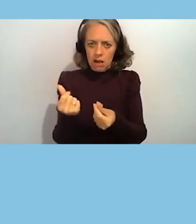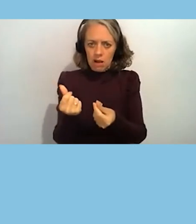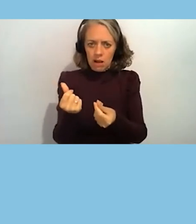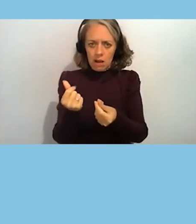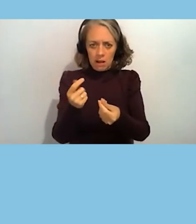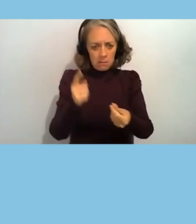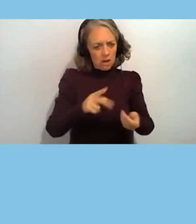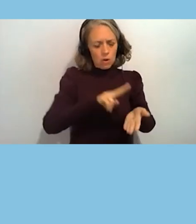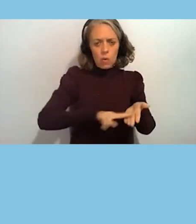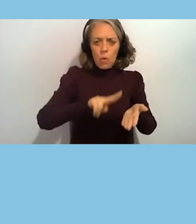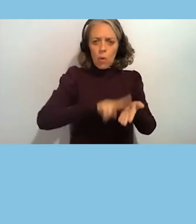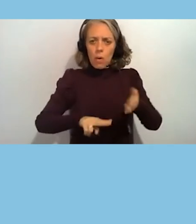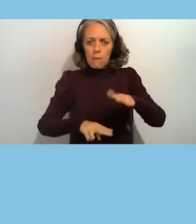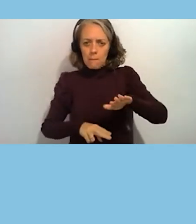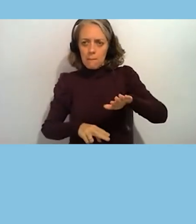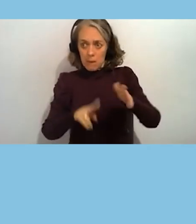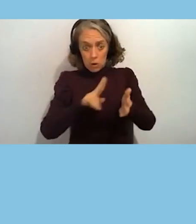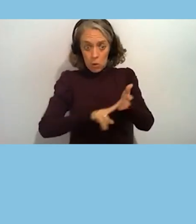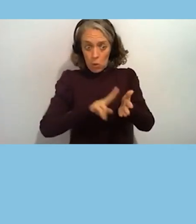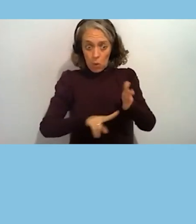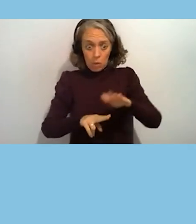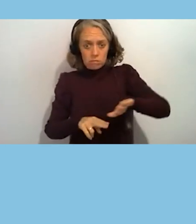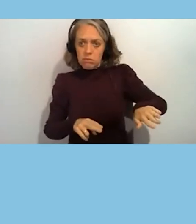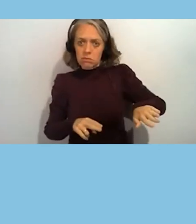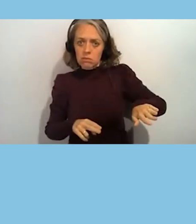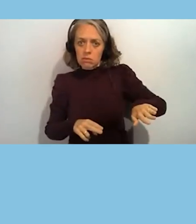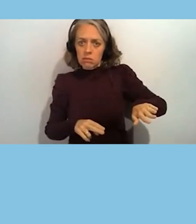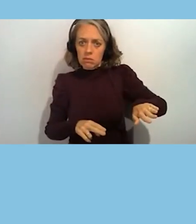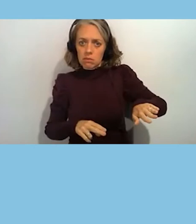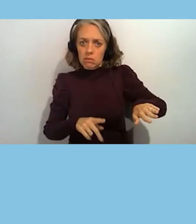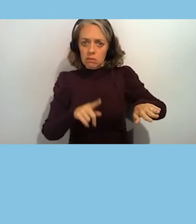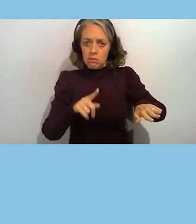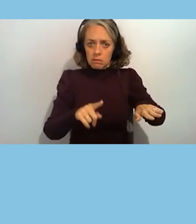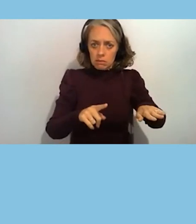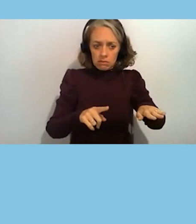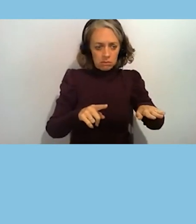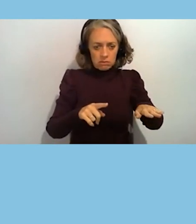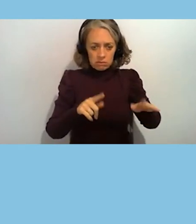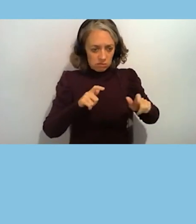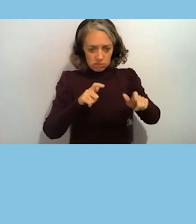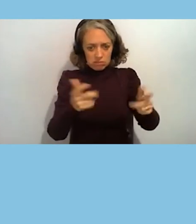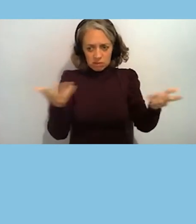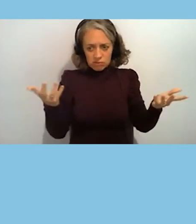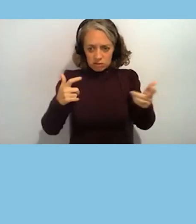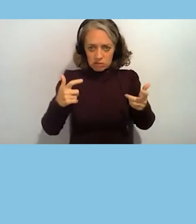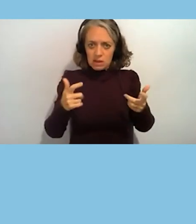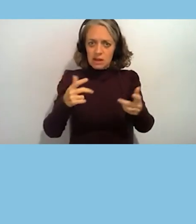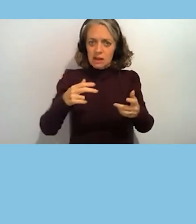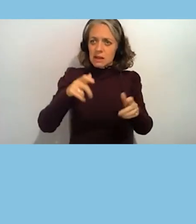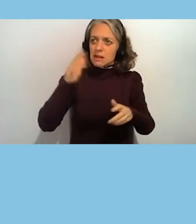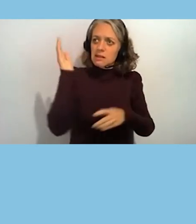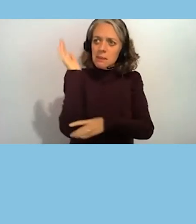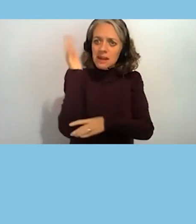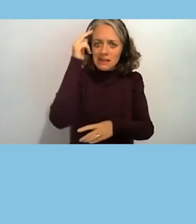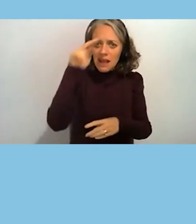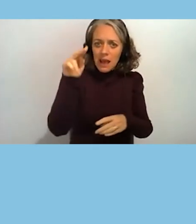sighted norms that organize participation untouched. Speakers' names are made